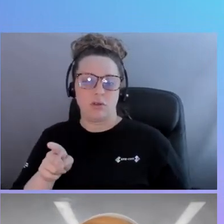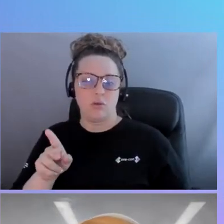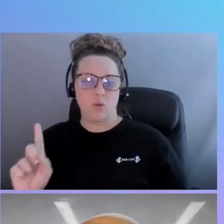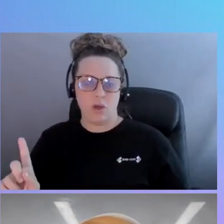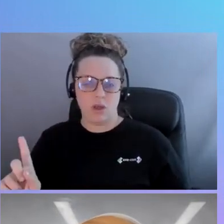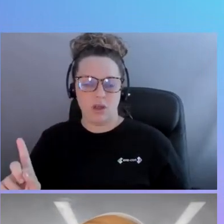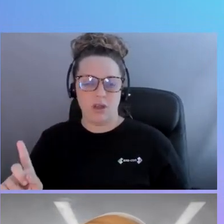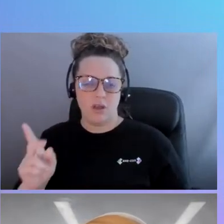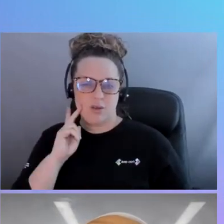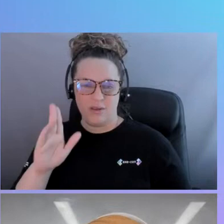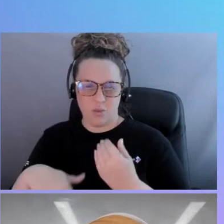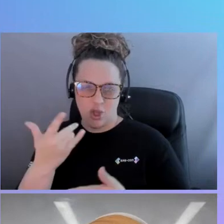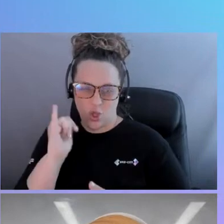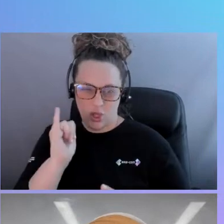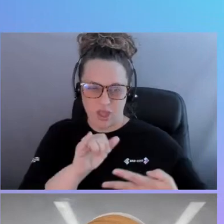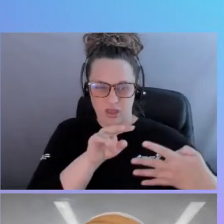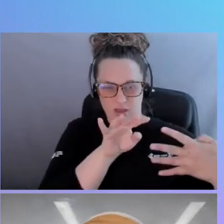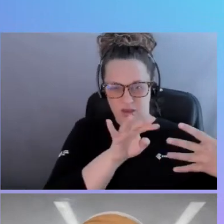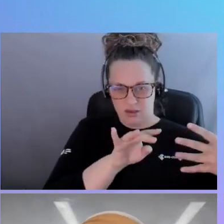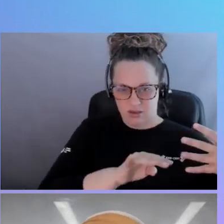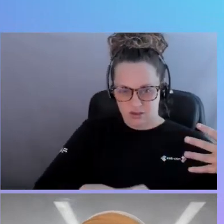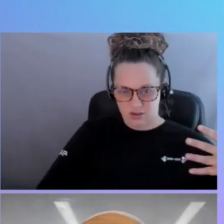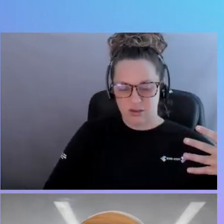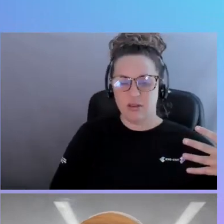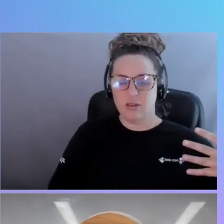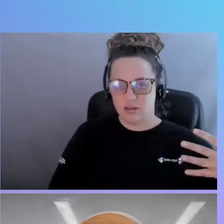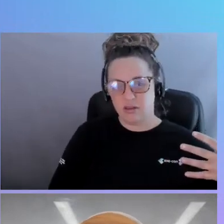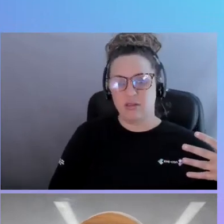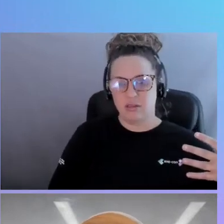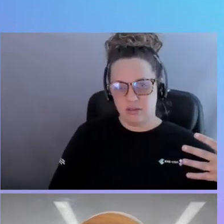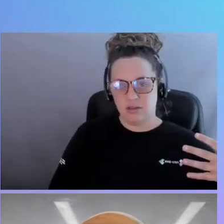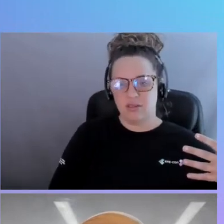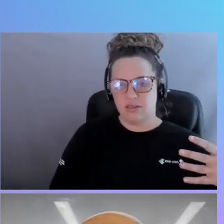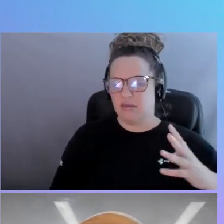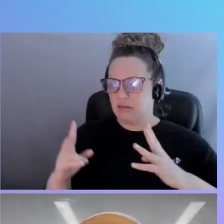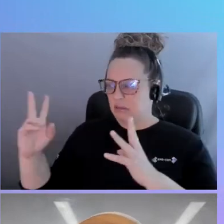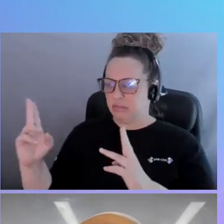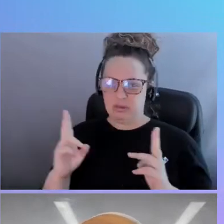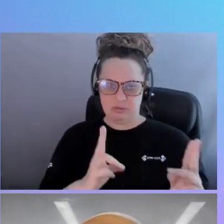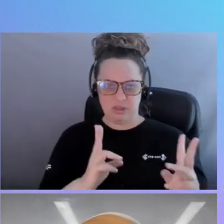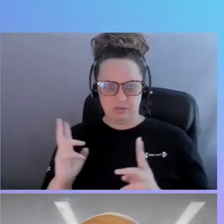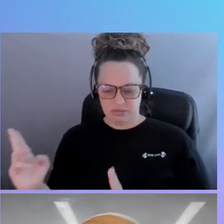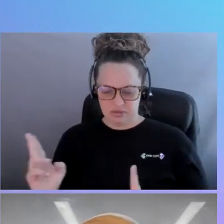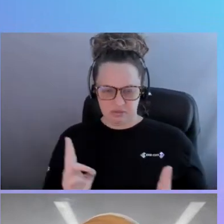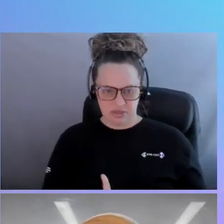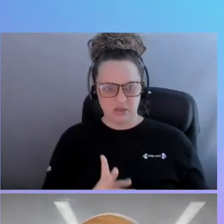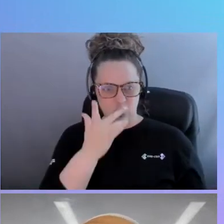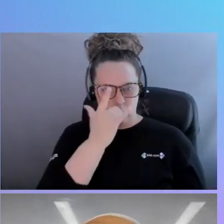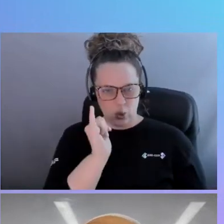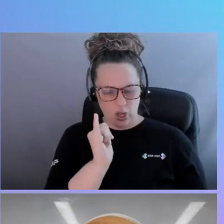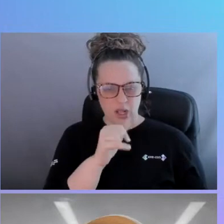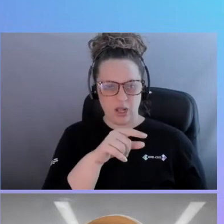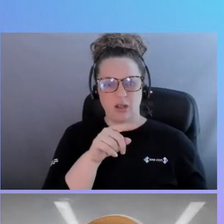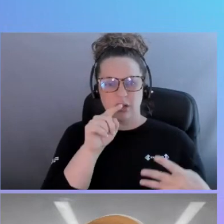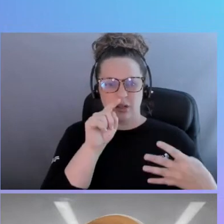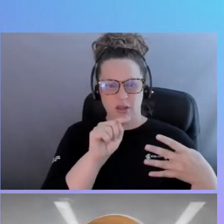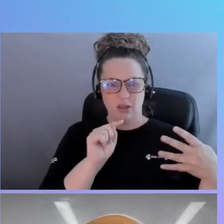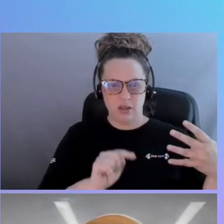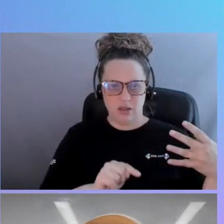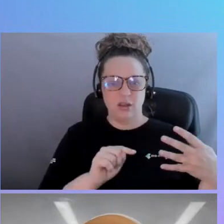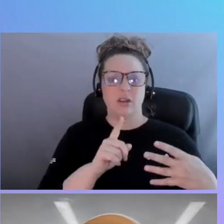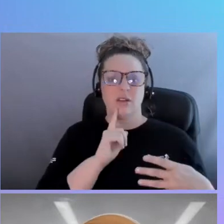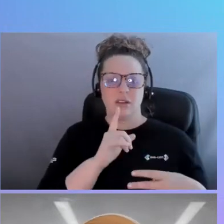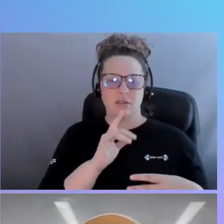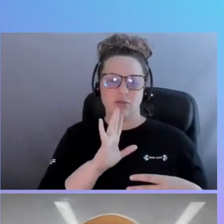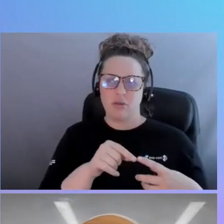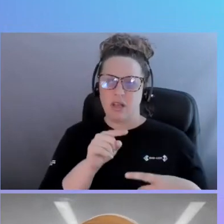And I'm now showing some examples, like code snippets, of a function that could check this flag that I mentioned.